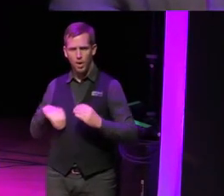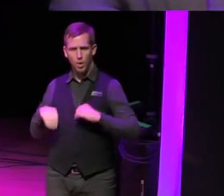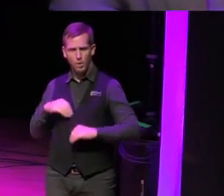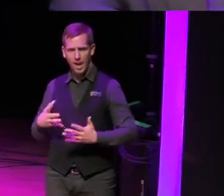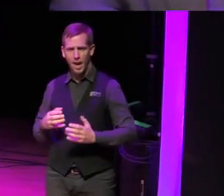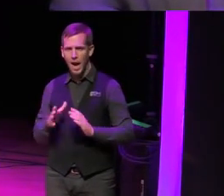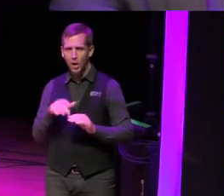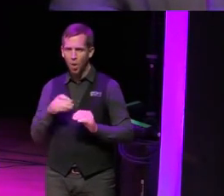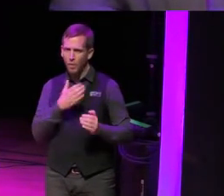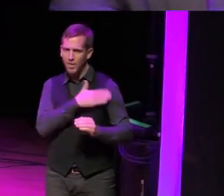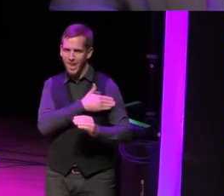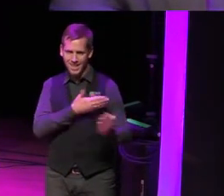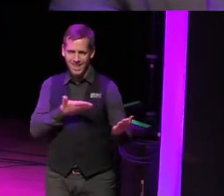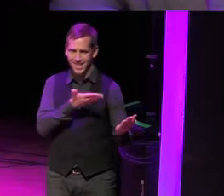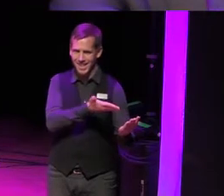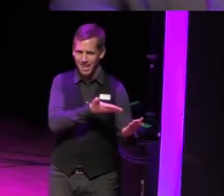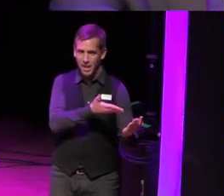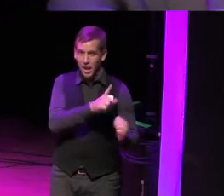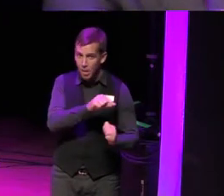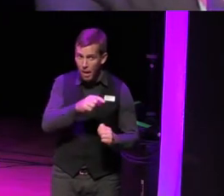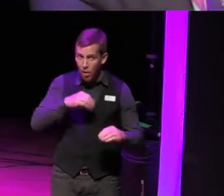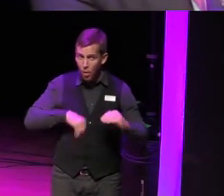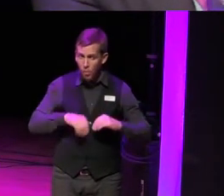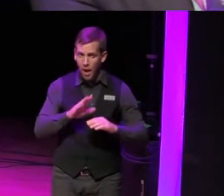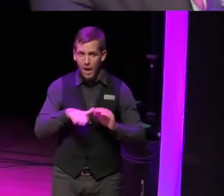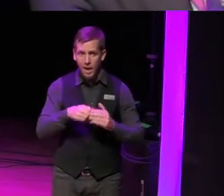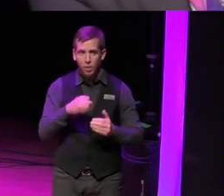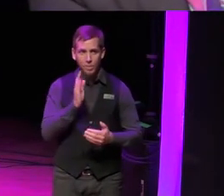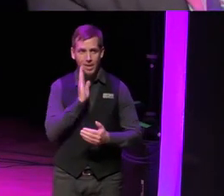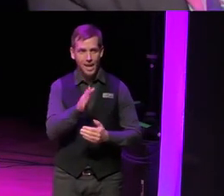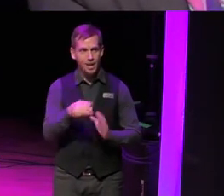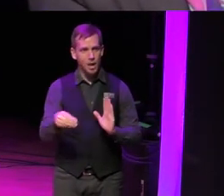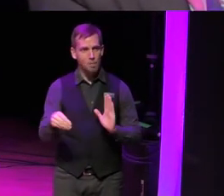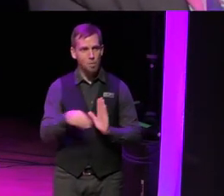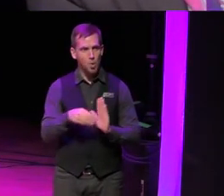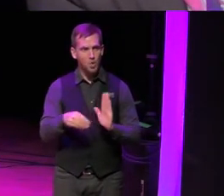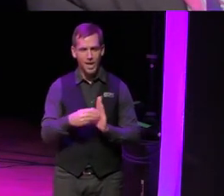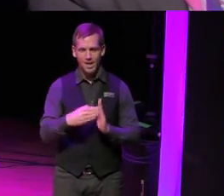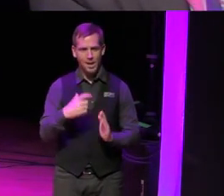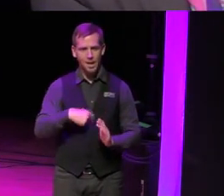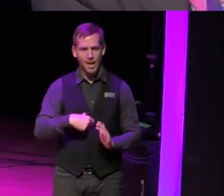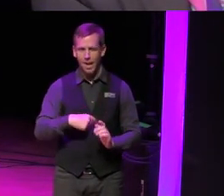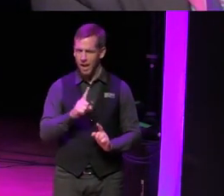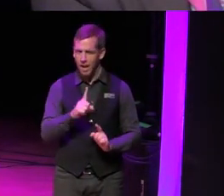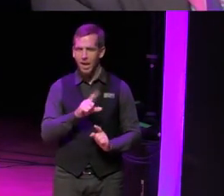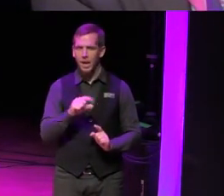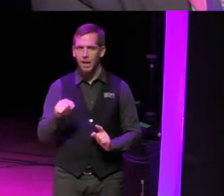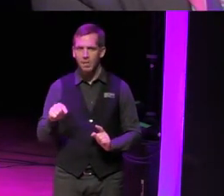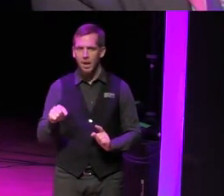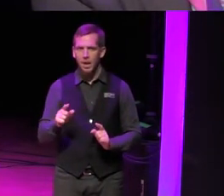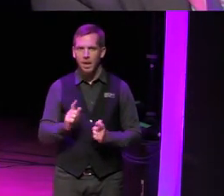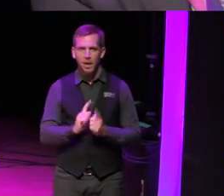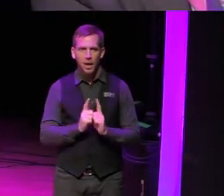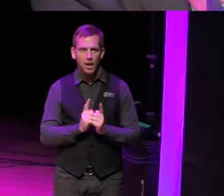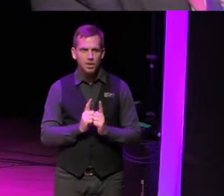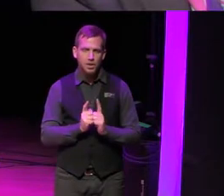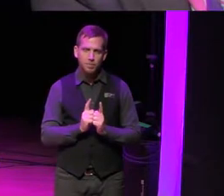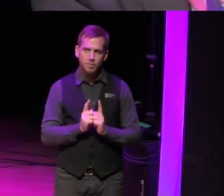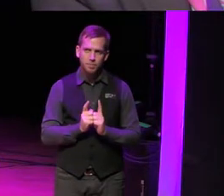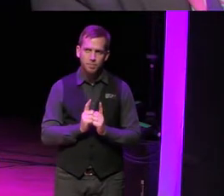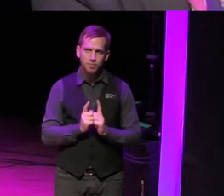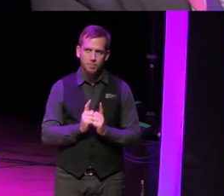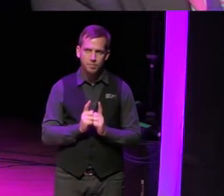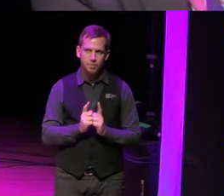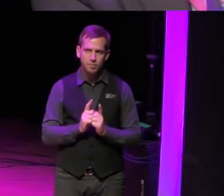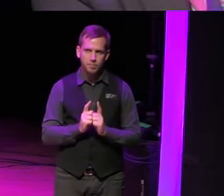a bribe to me. Some of the corruption is I get a tender and the